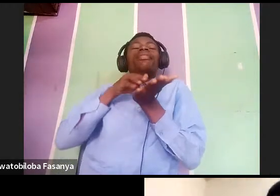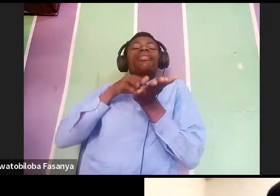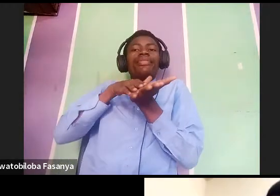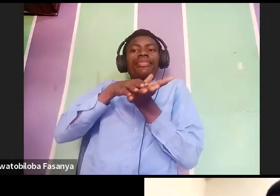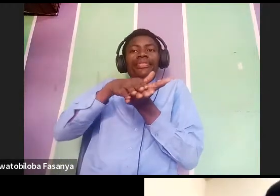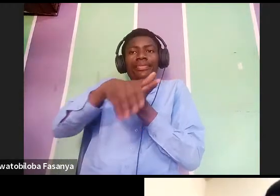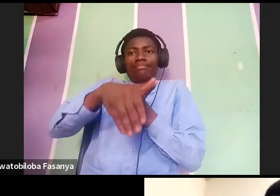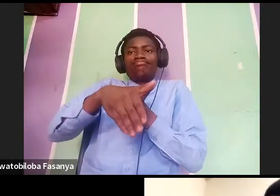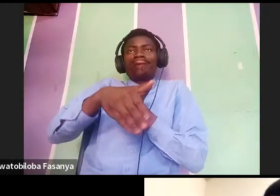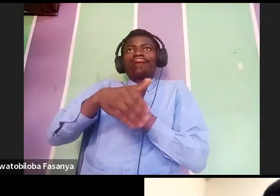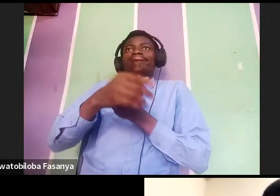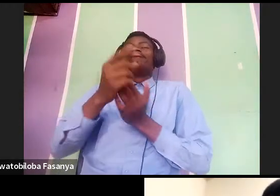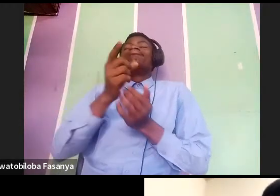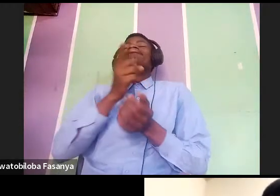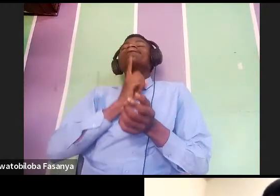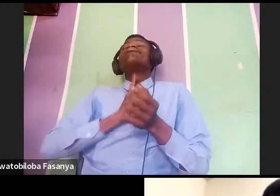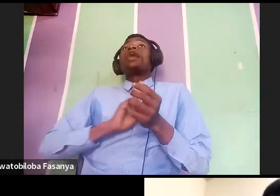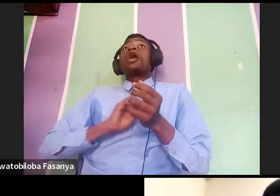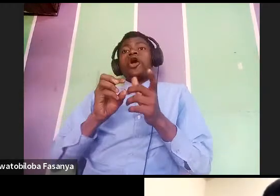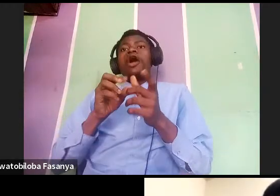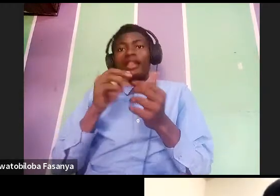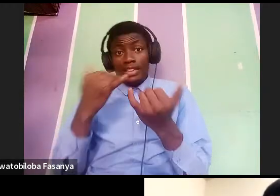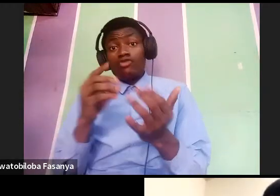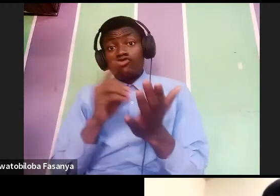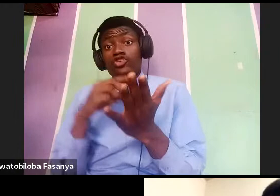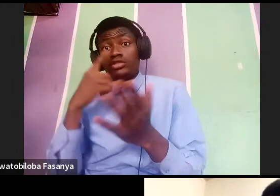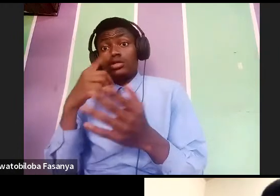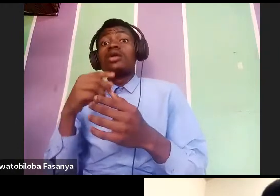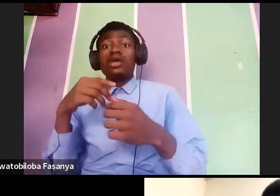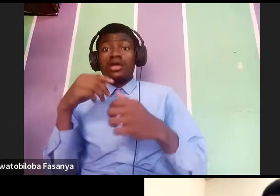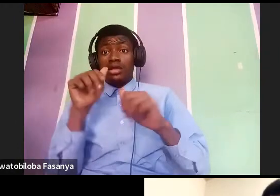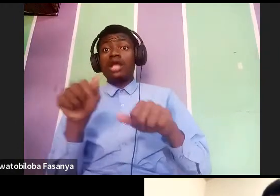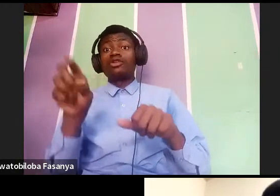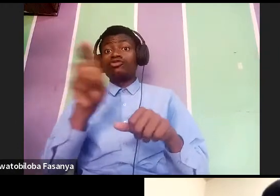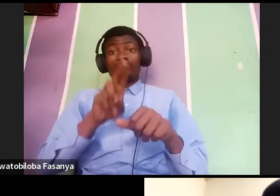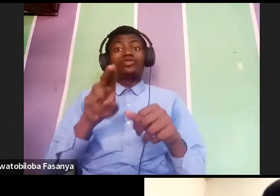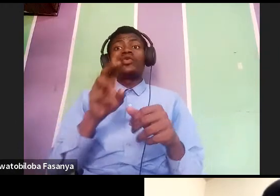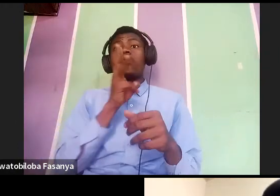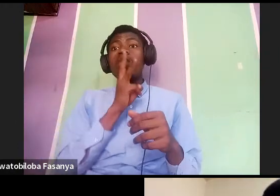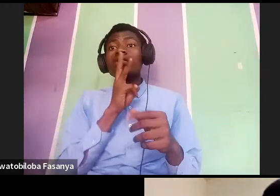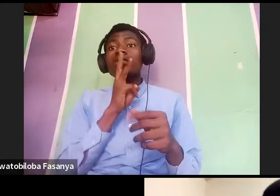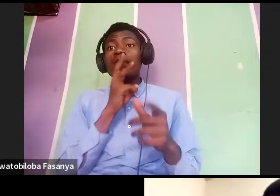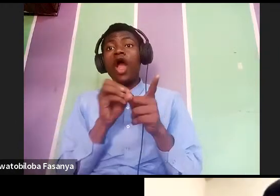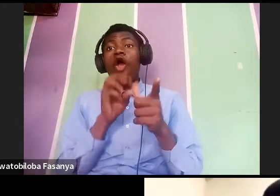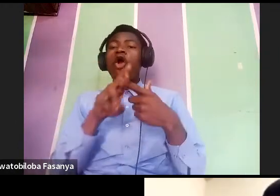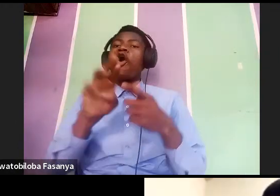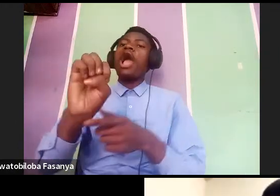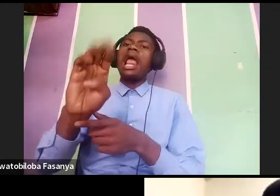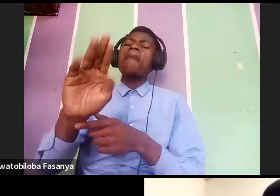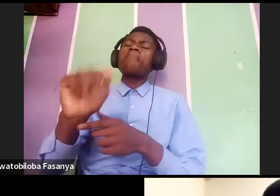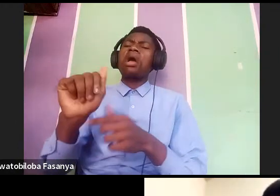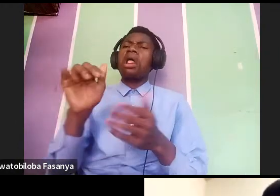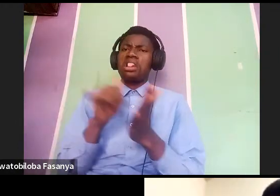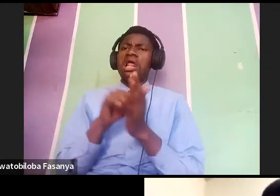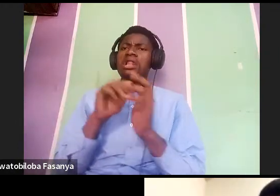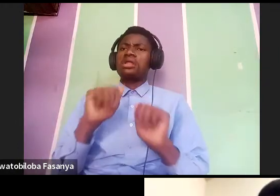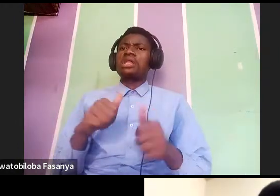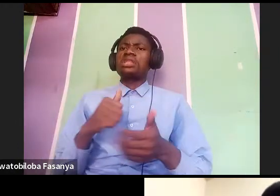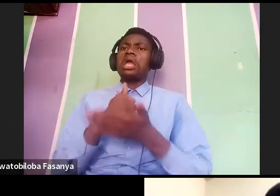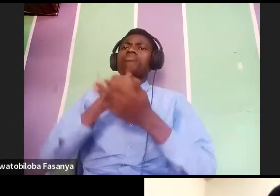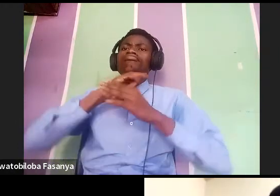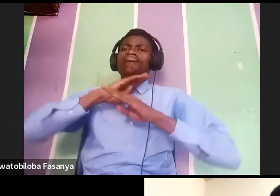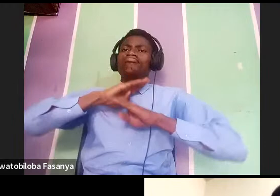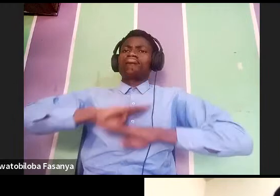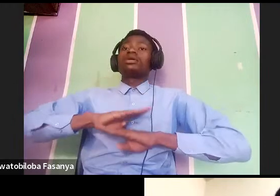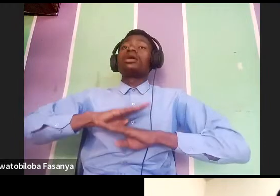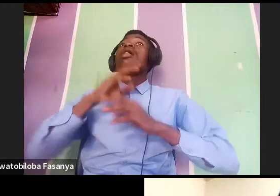EBA or water, then of course that is it. And once it goes down, then there's nothing to worry about. And of course, I know that most times, is it not